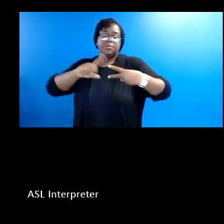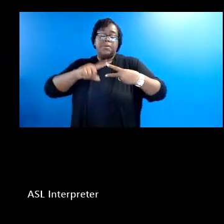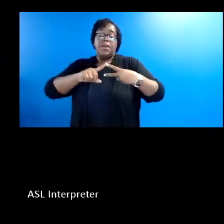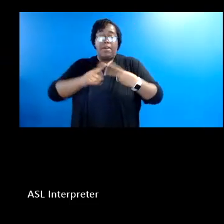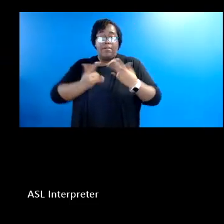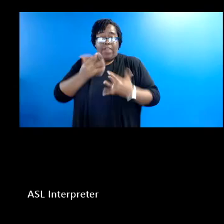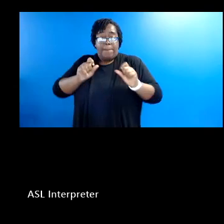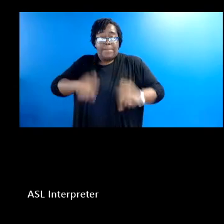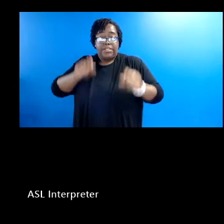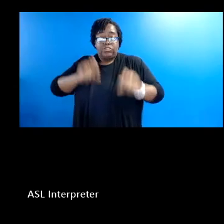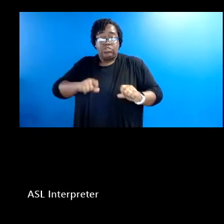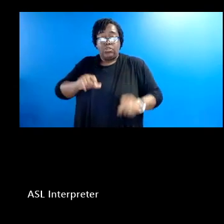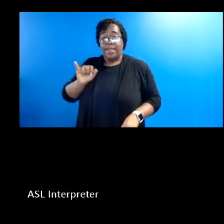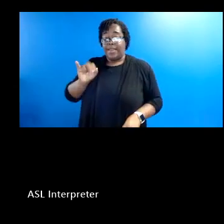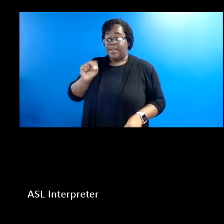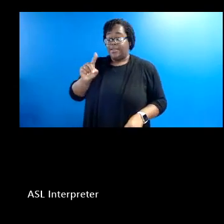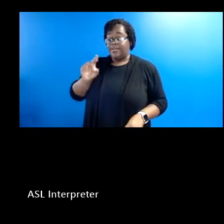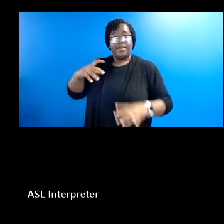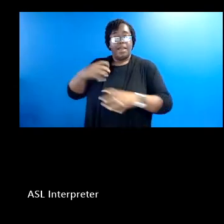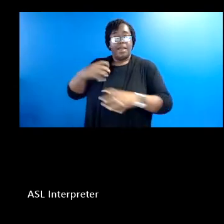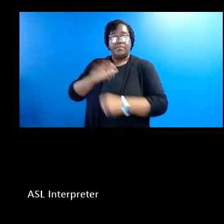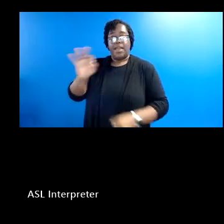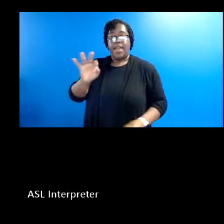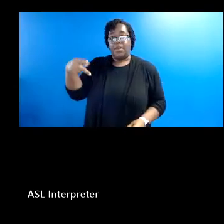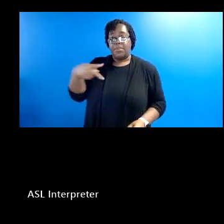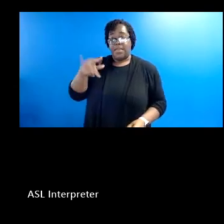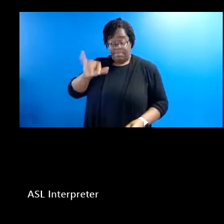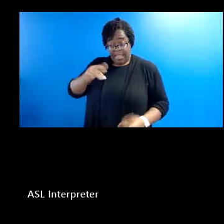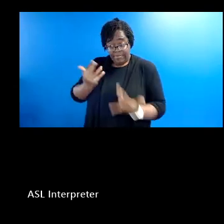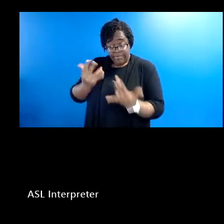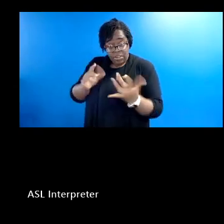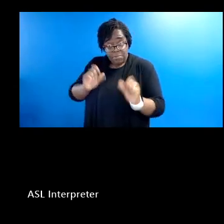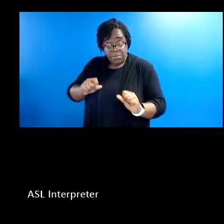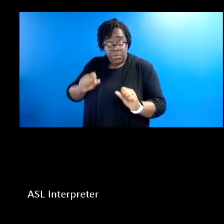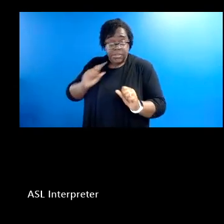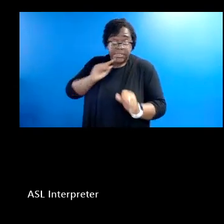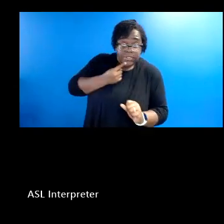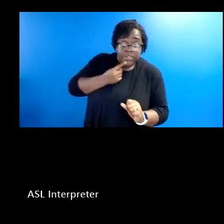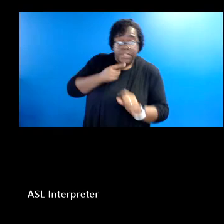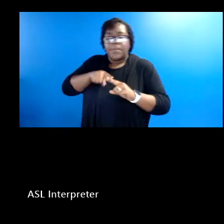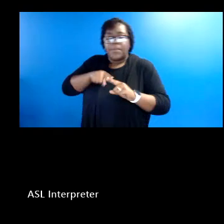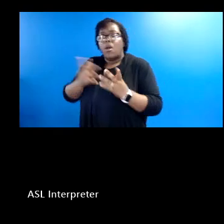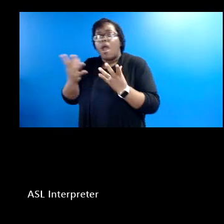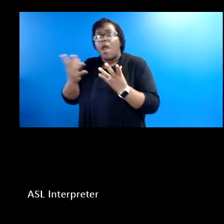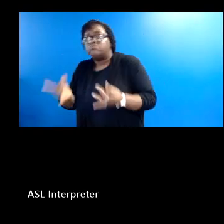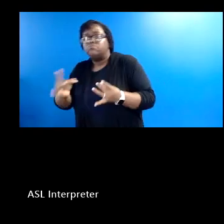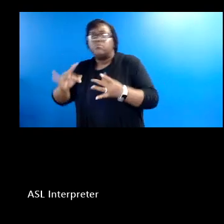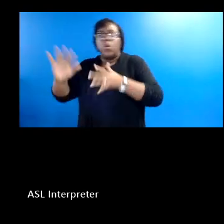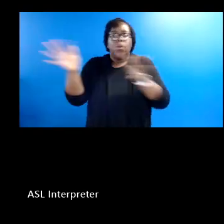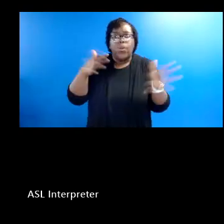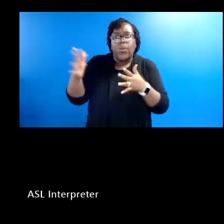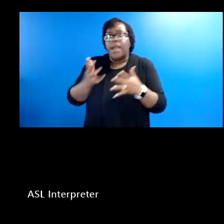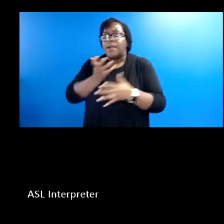or FPI, which considers how significant a fire could be based on the vegetation, moisture, humidity, and wind. The other criteria